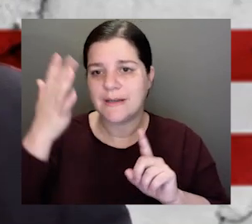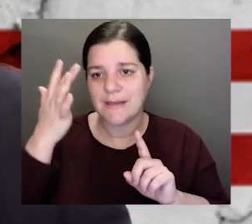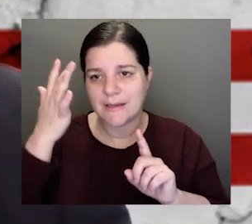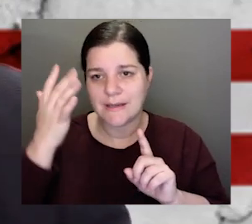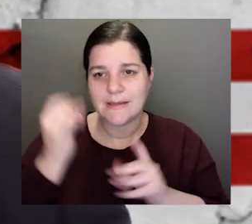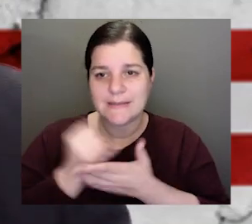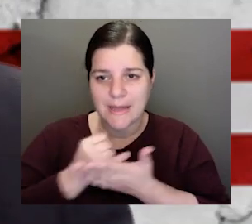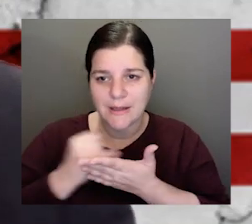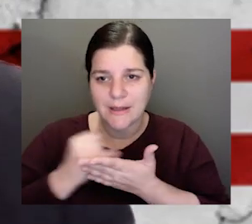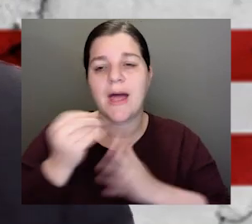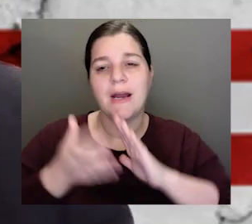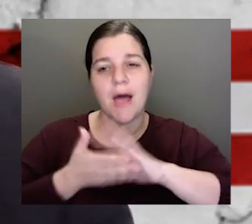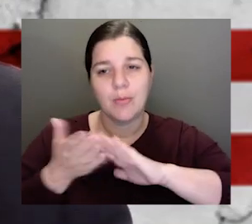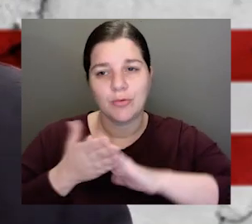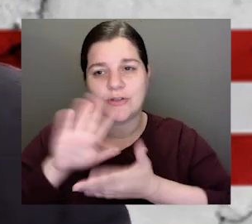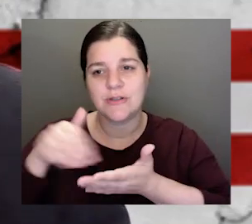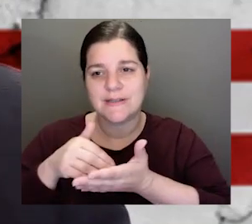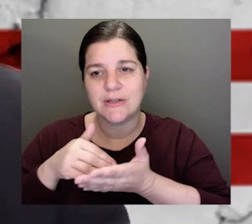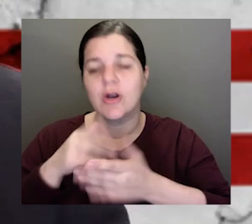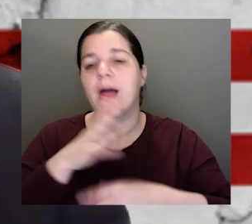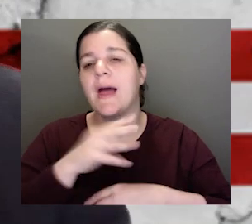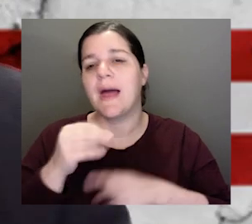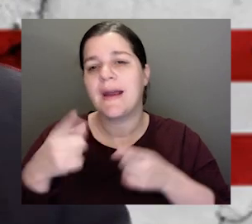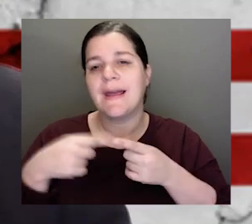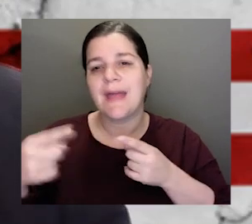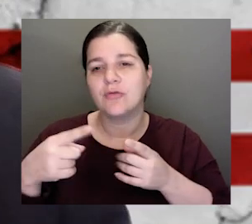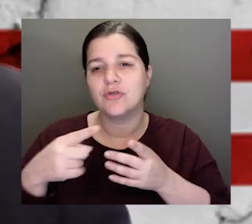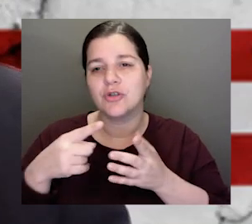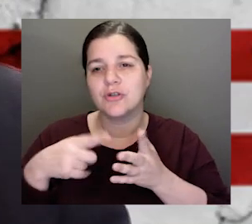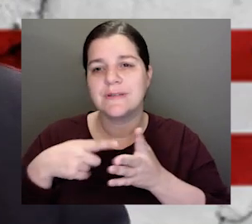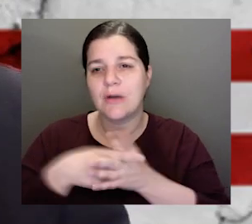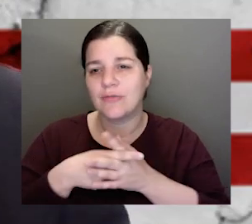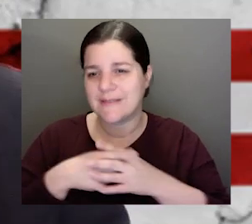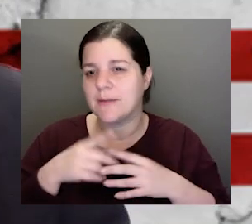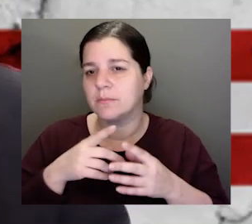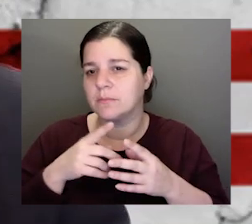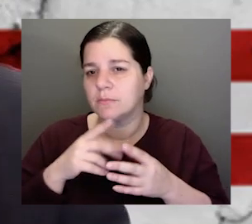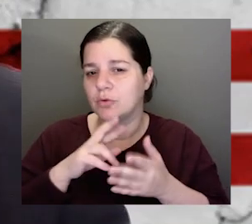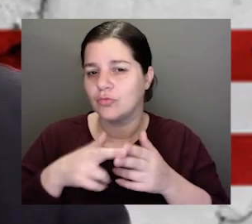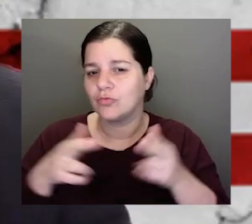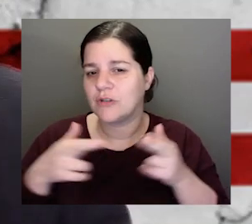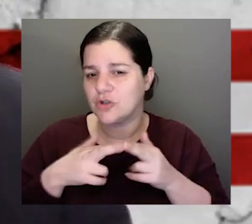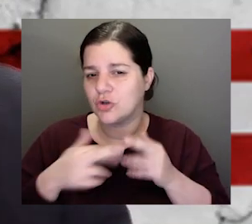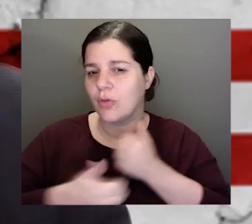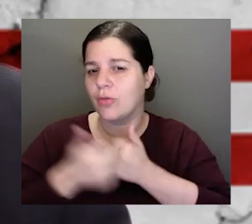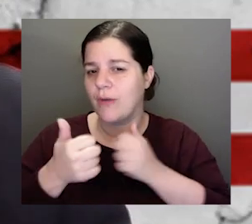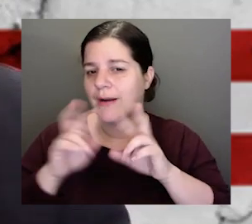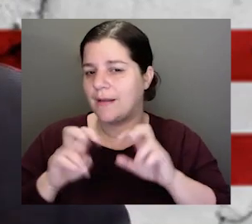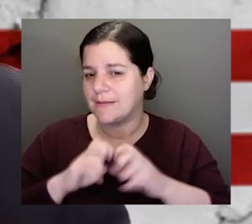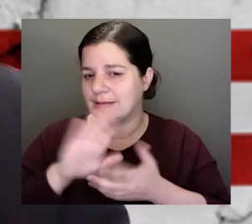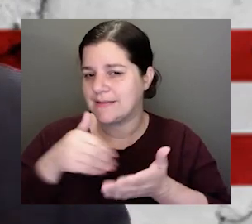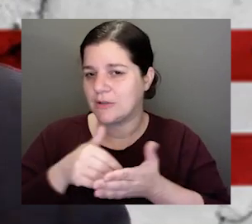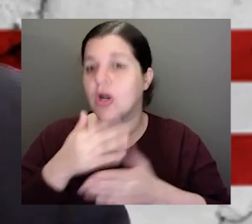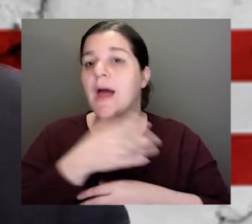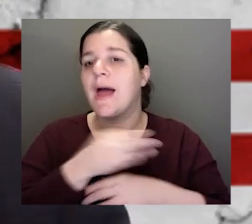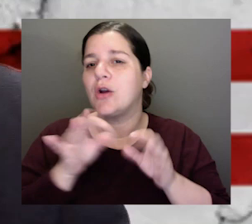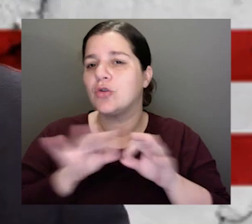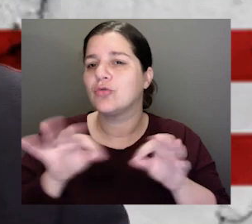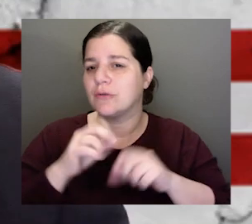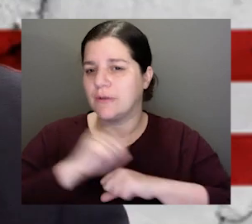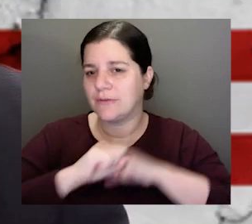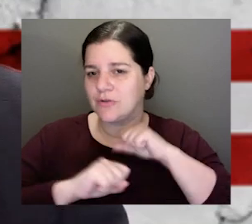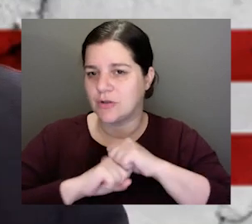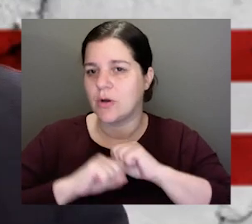a fusion center analyst in the counterterrorism unit at the Washington Regional Threat Analysis Center, and as the critical infrastructure